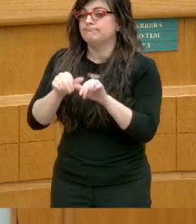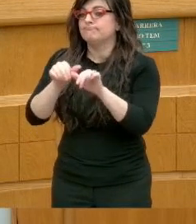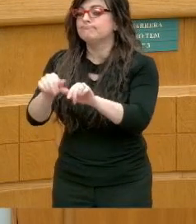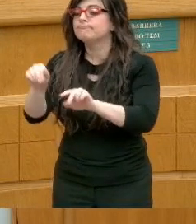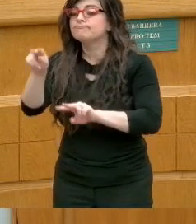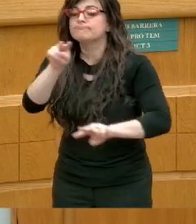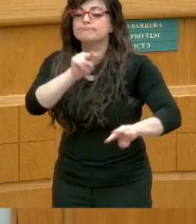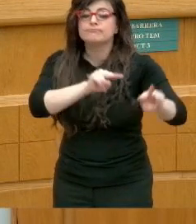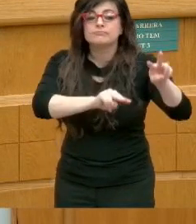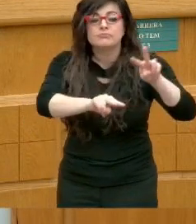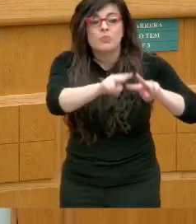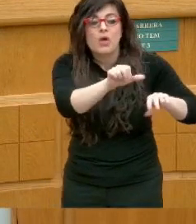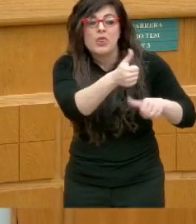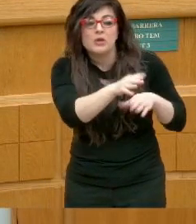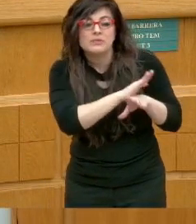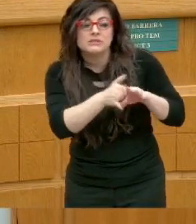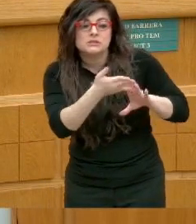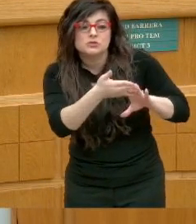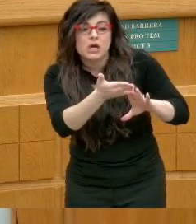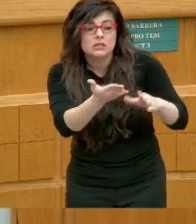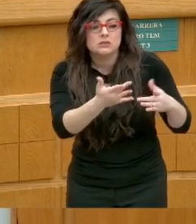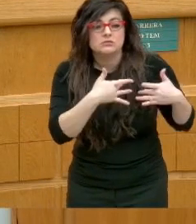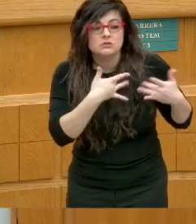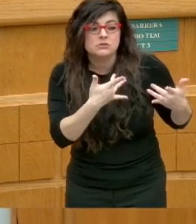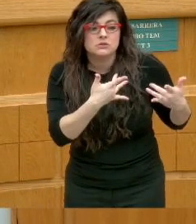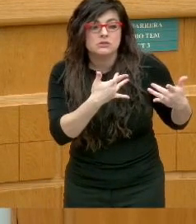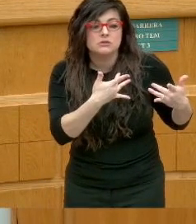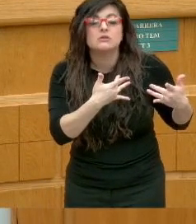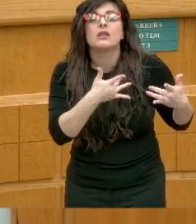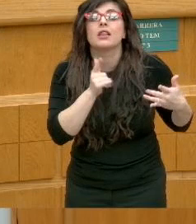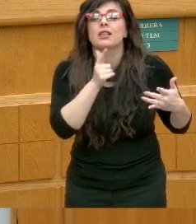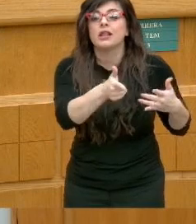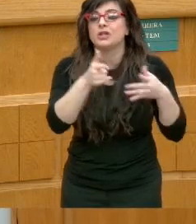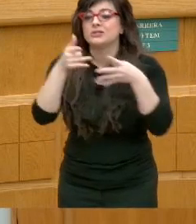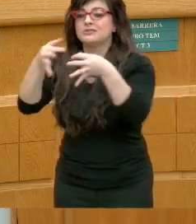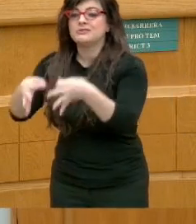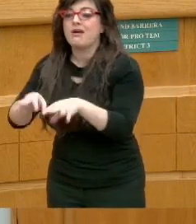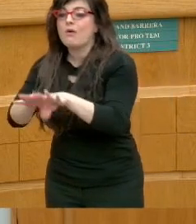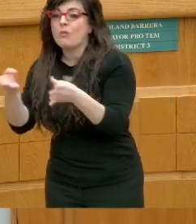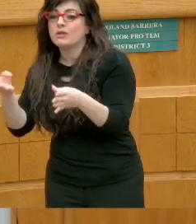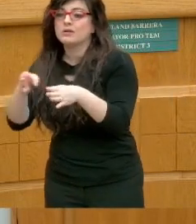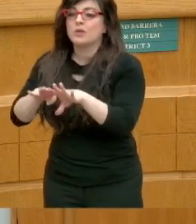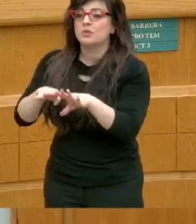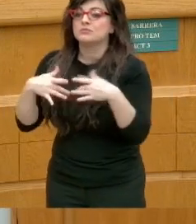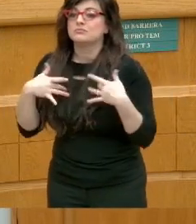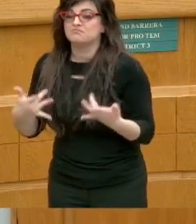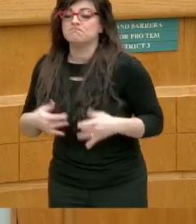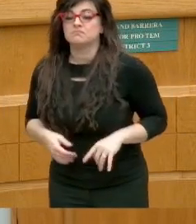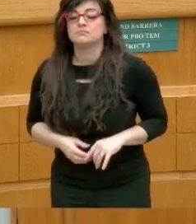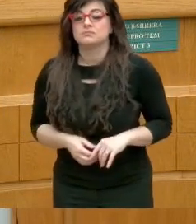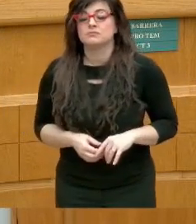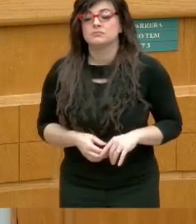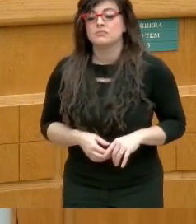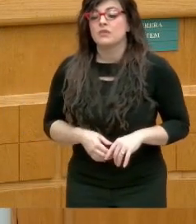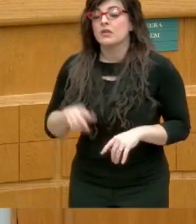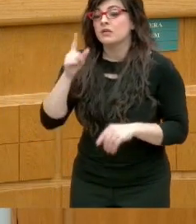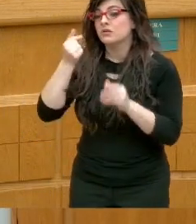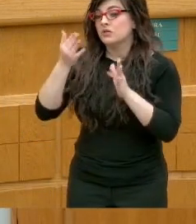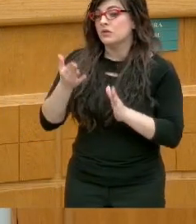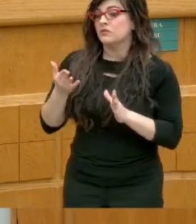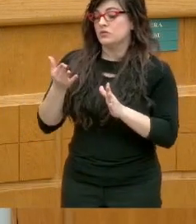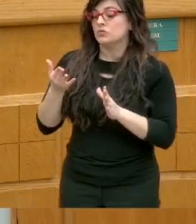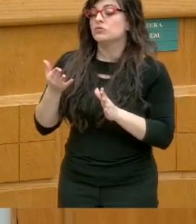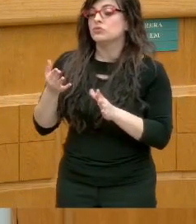go over the next couple of weeks, and we'll make a determination then. Also, as noted in the governor's order, in his specific